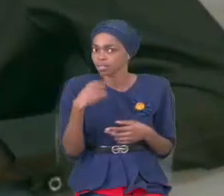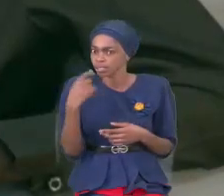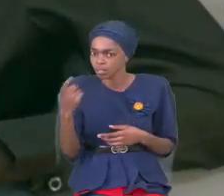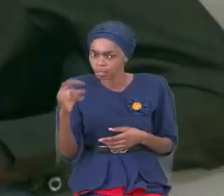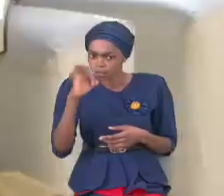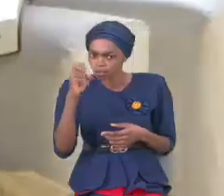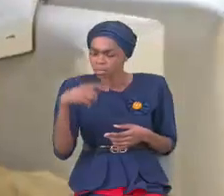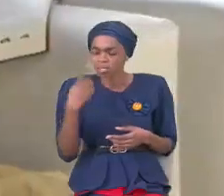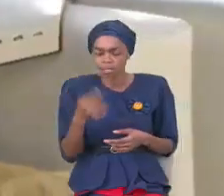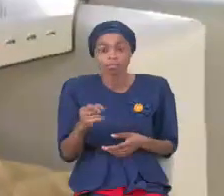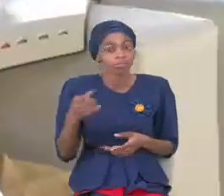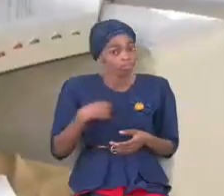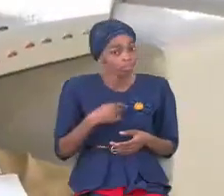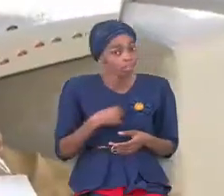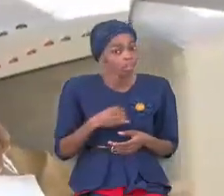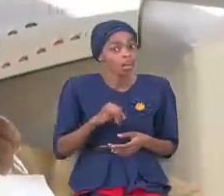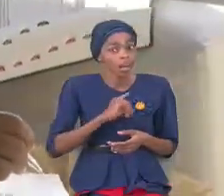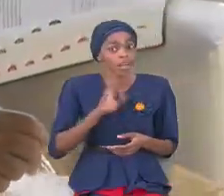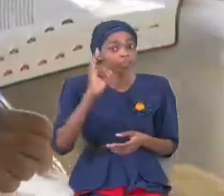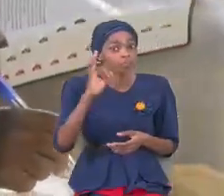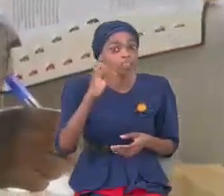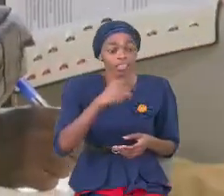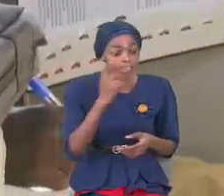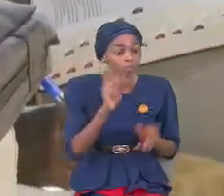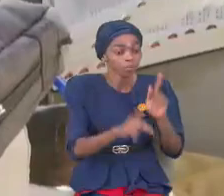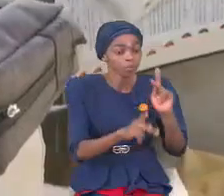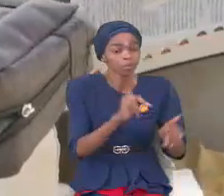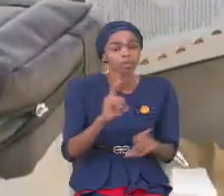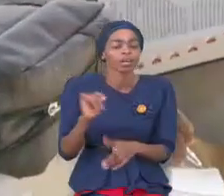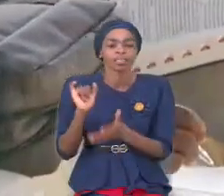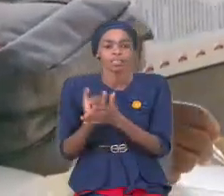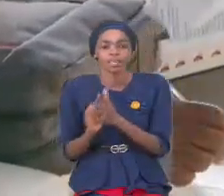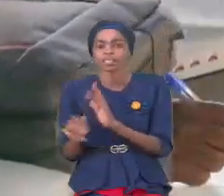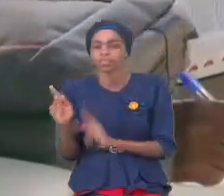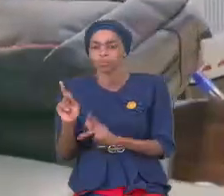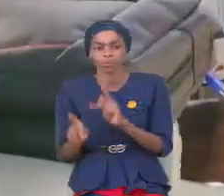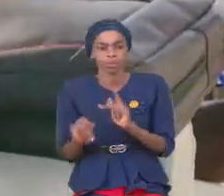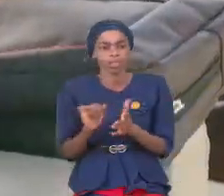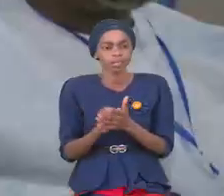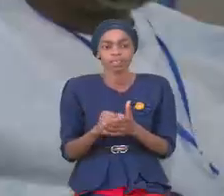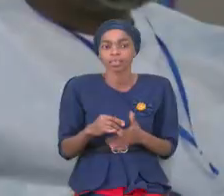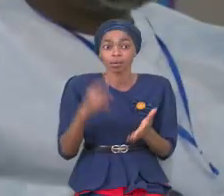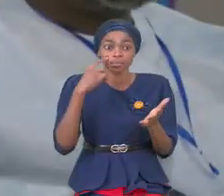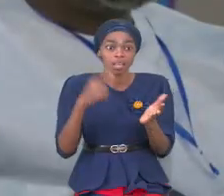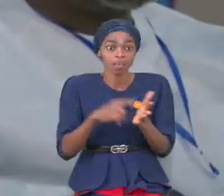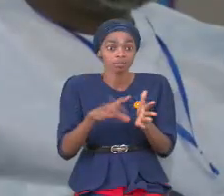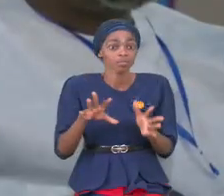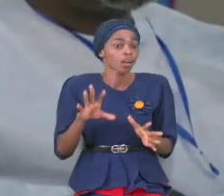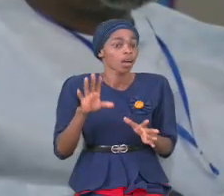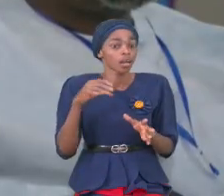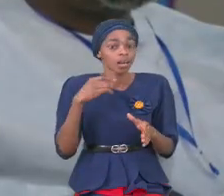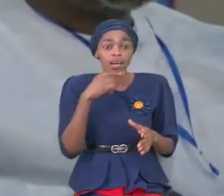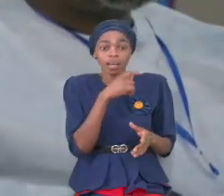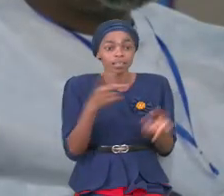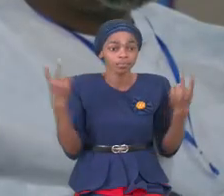the people that they that observe lying vanities, they forsake their own mercy and they join them. He too began